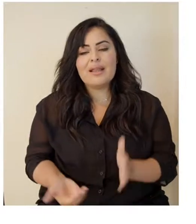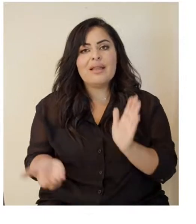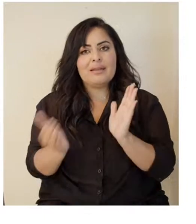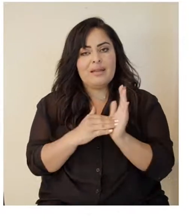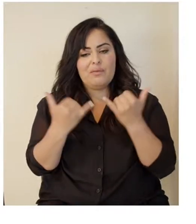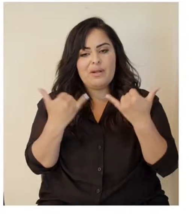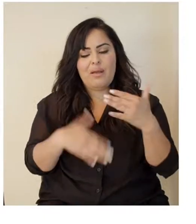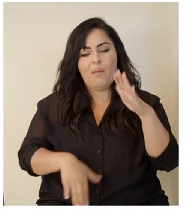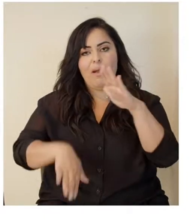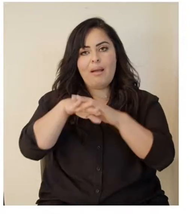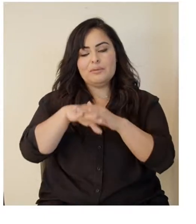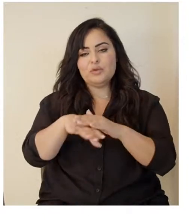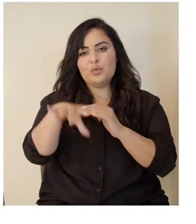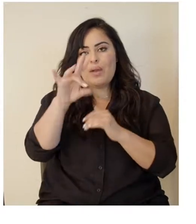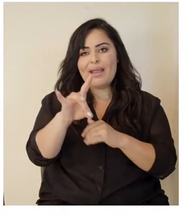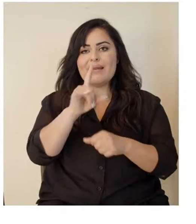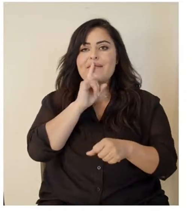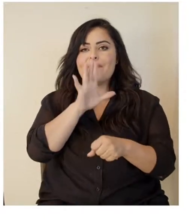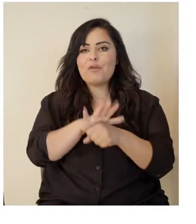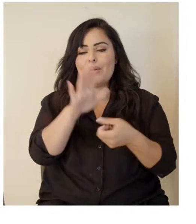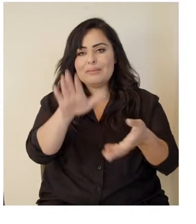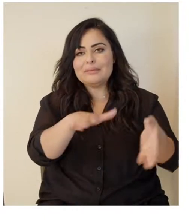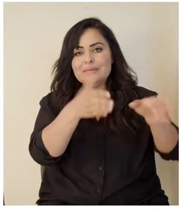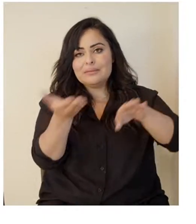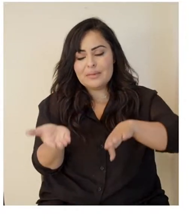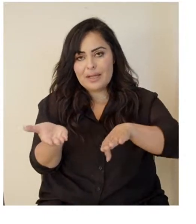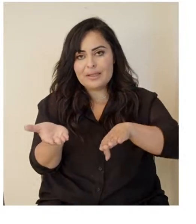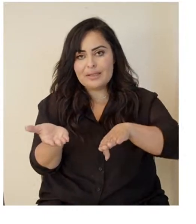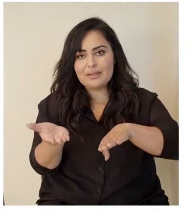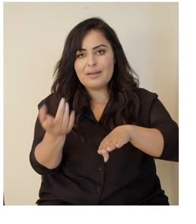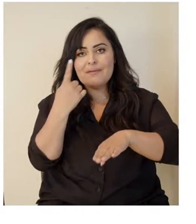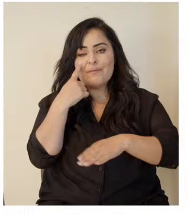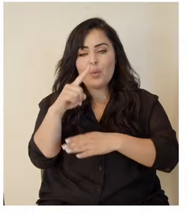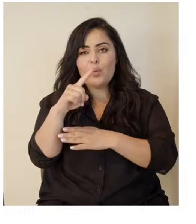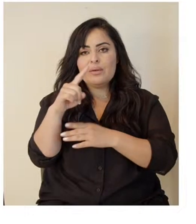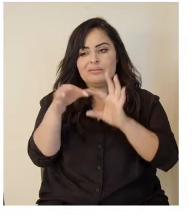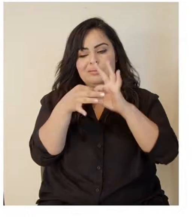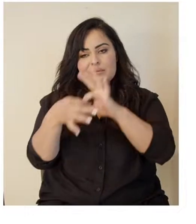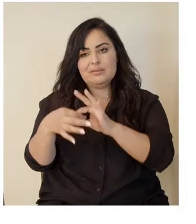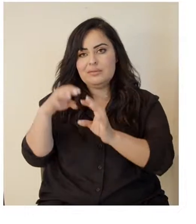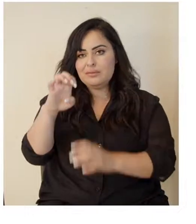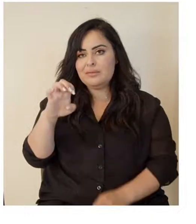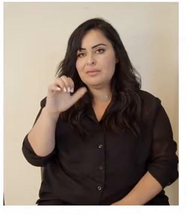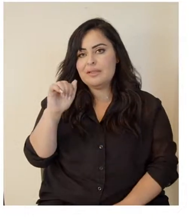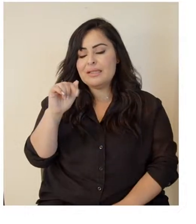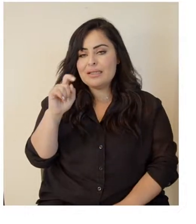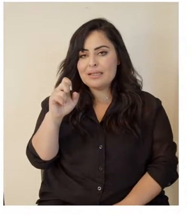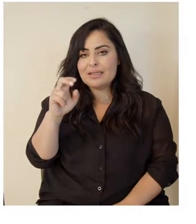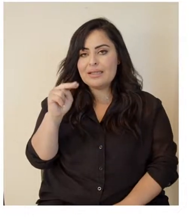to 8 confirmed deaths for the Eaton fire.